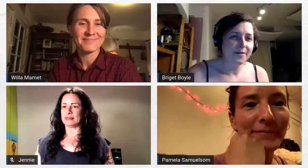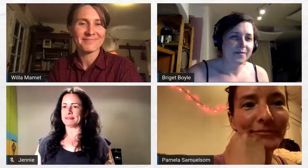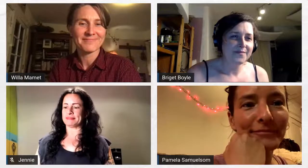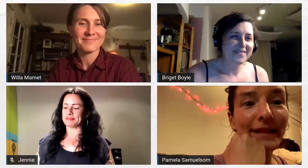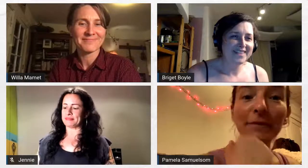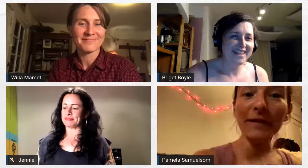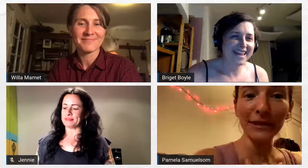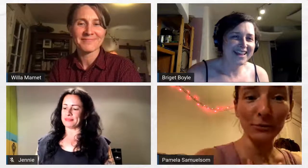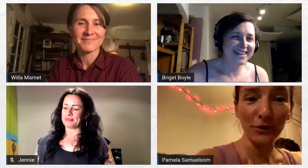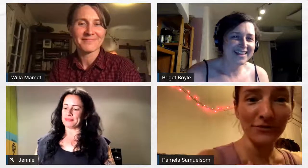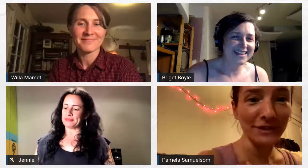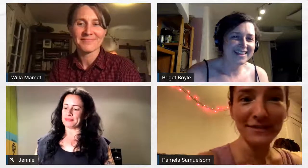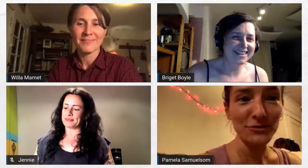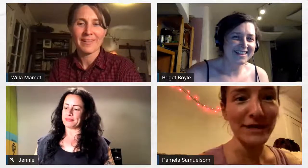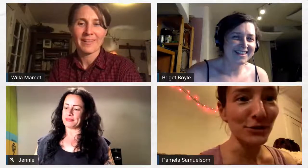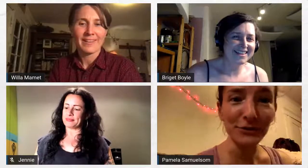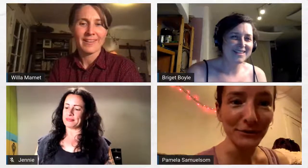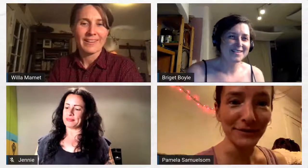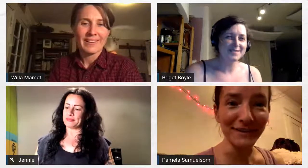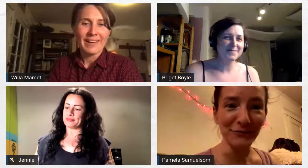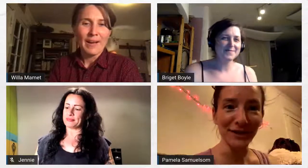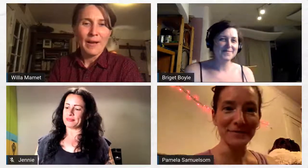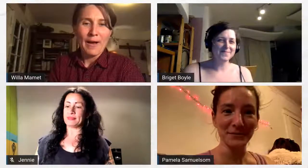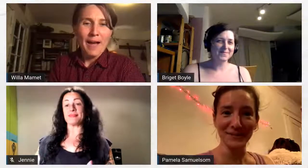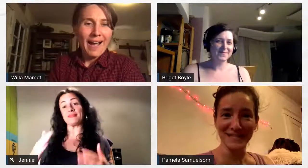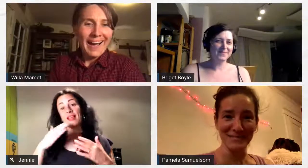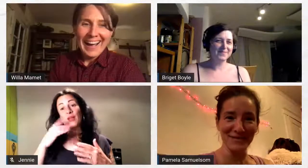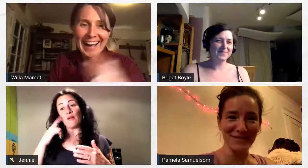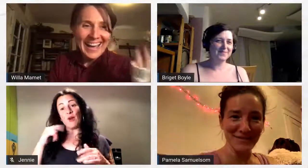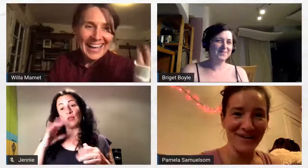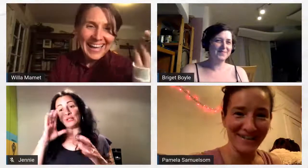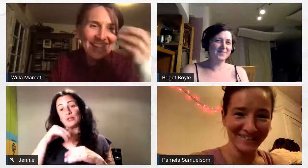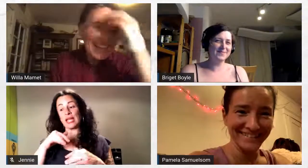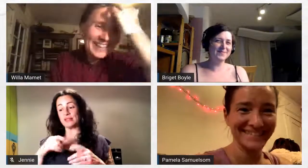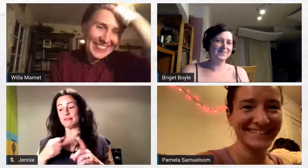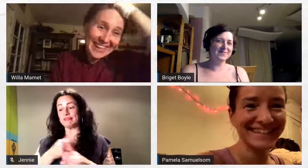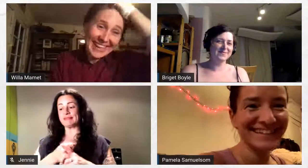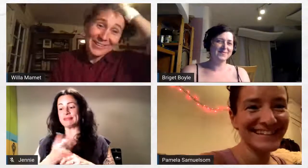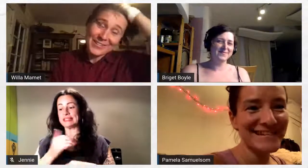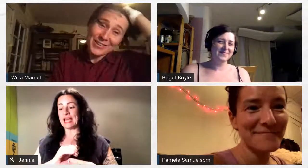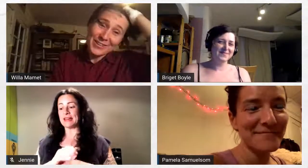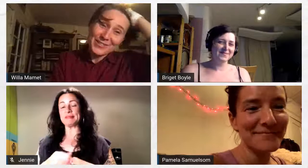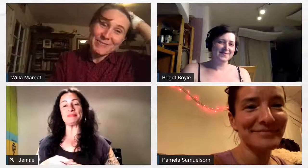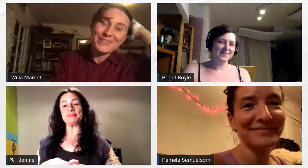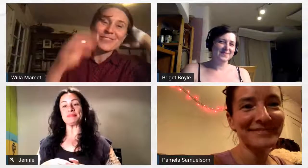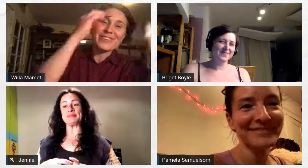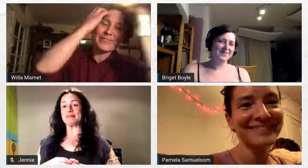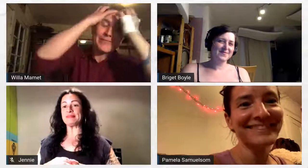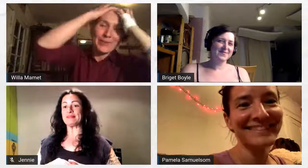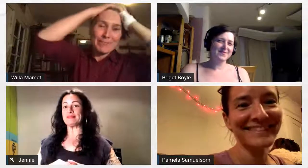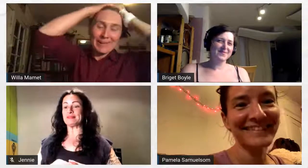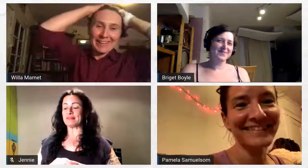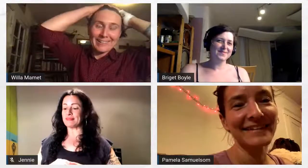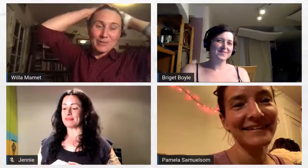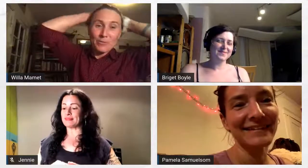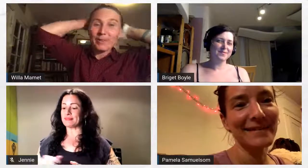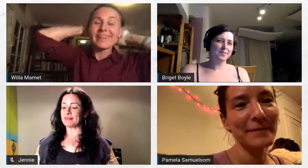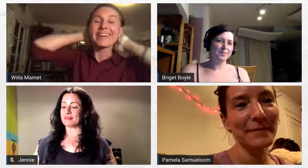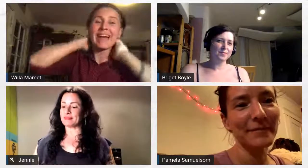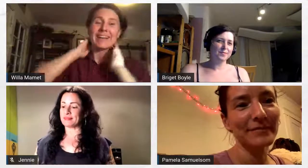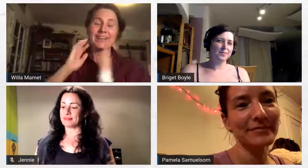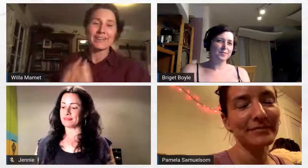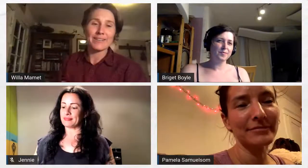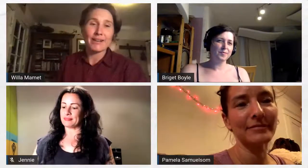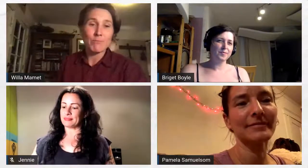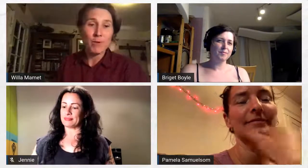wonderful. Anyway, thank you both for this strange interlude in the evening. I'm so pleased to be with you all. Thank you so much for being so